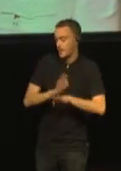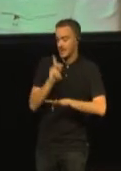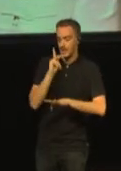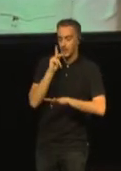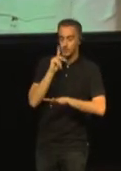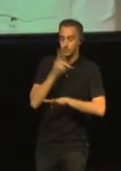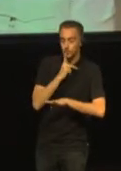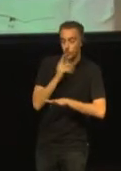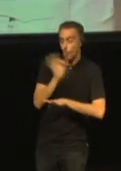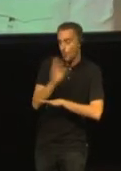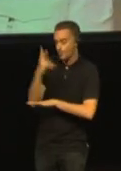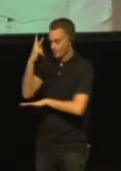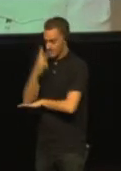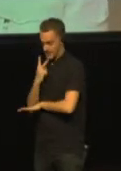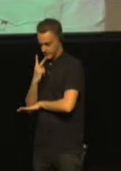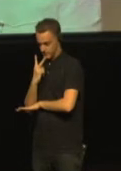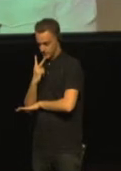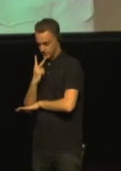school.